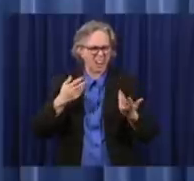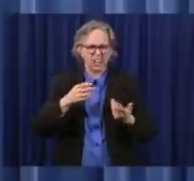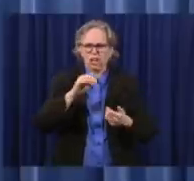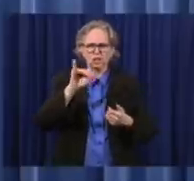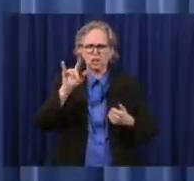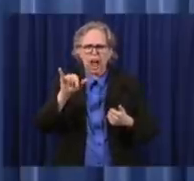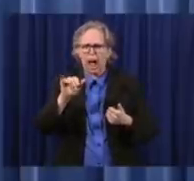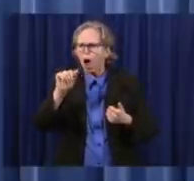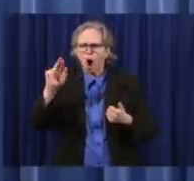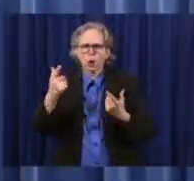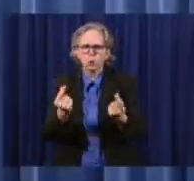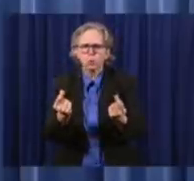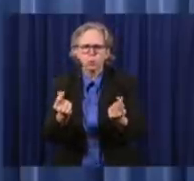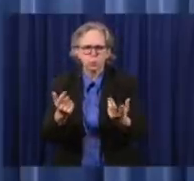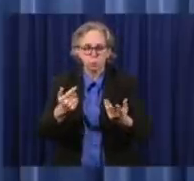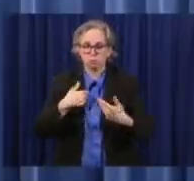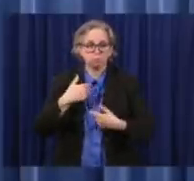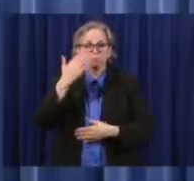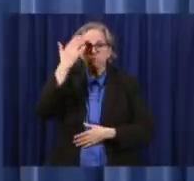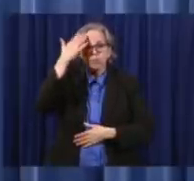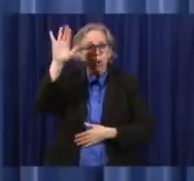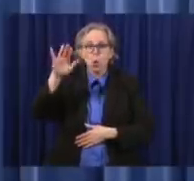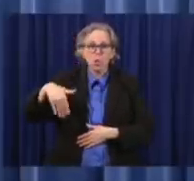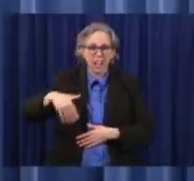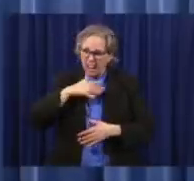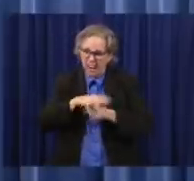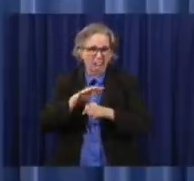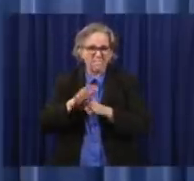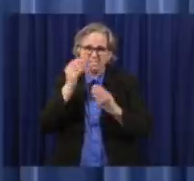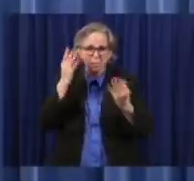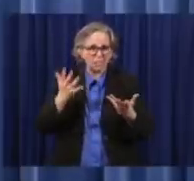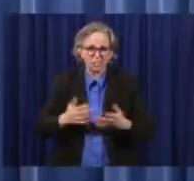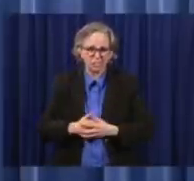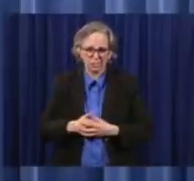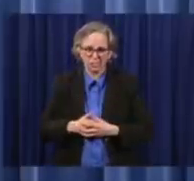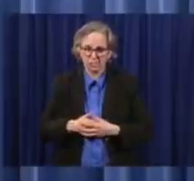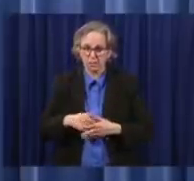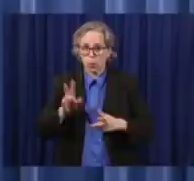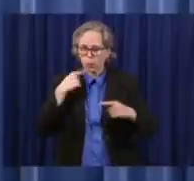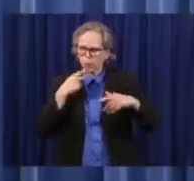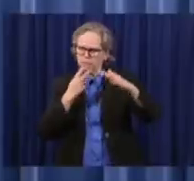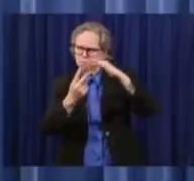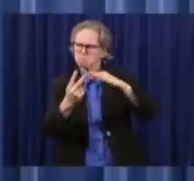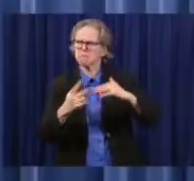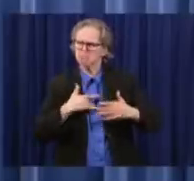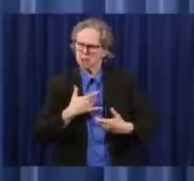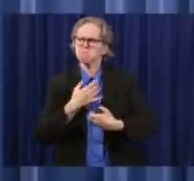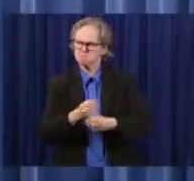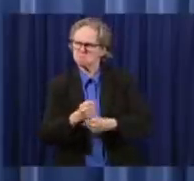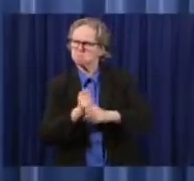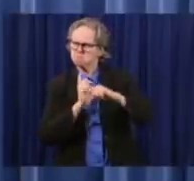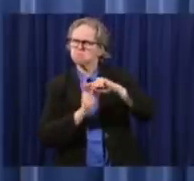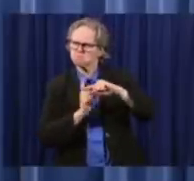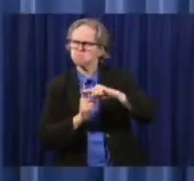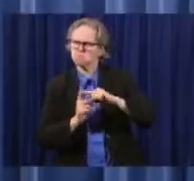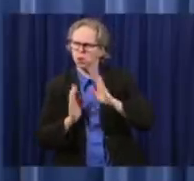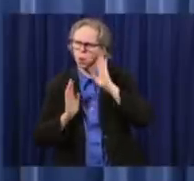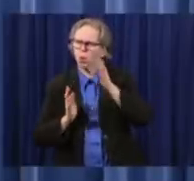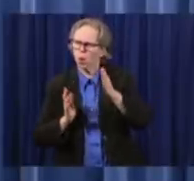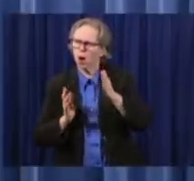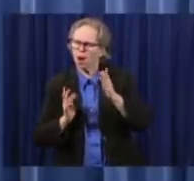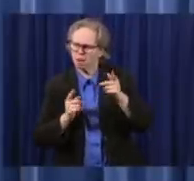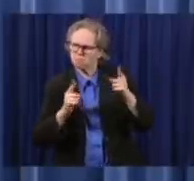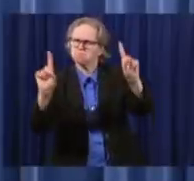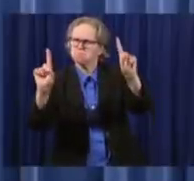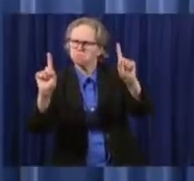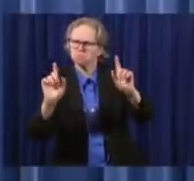enough. We're all hopeful, optimistic that we'll be doing a lot of different things in July and August that we are not doing